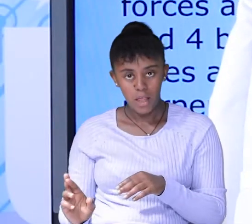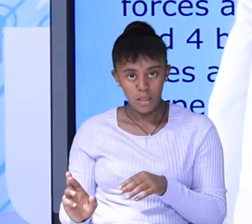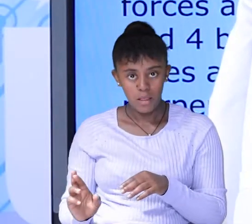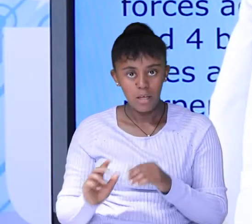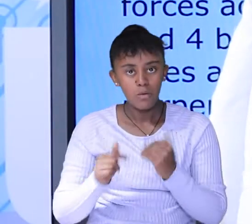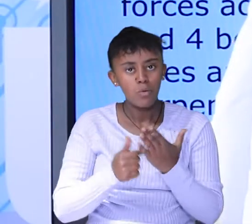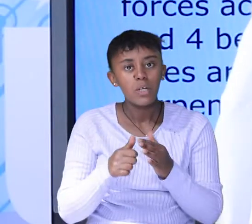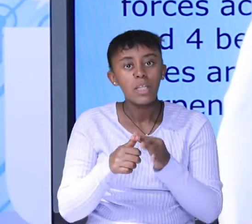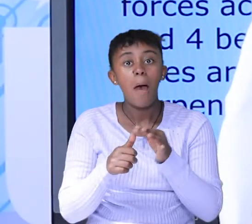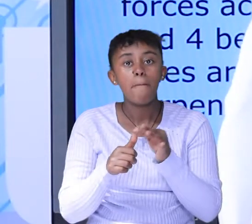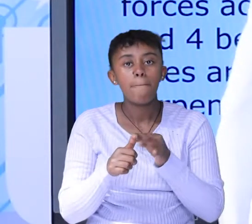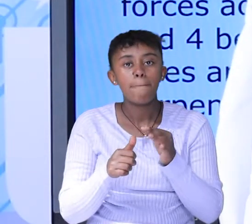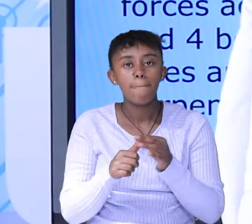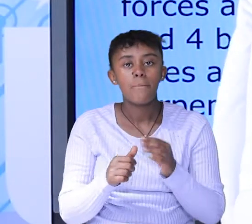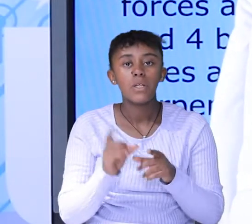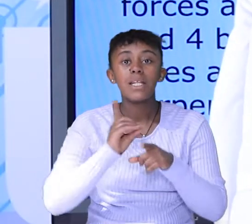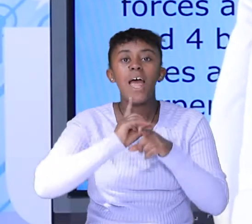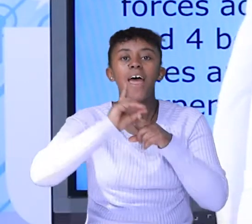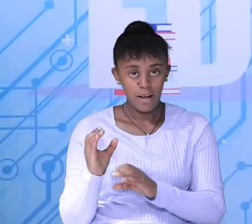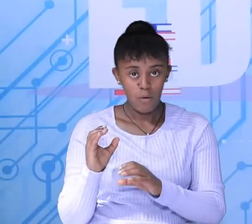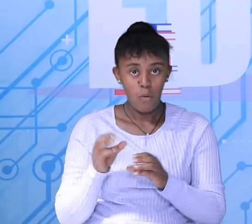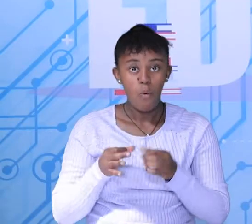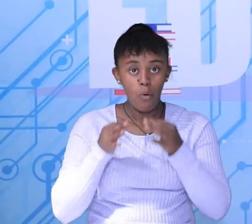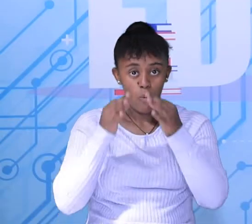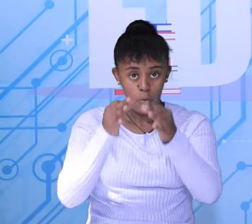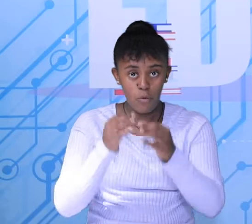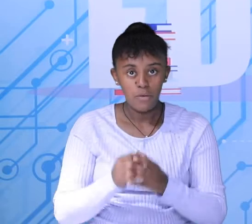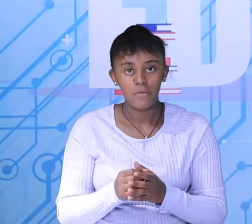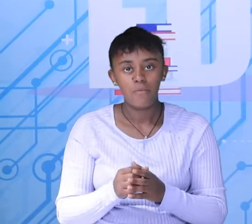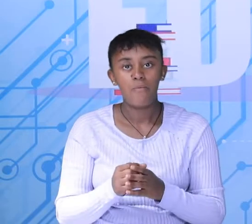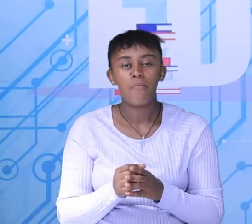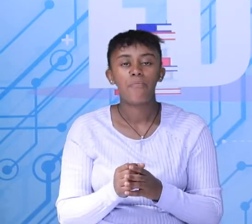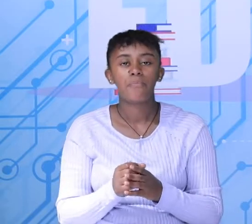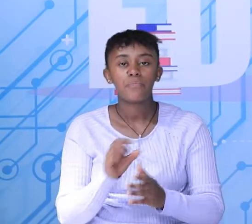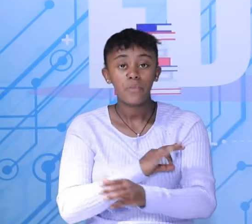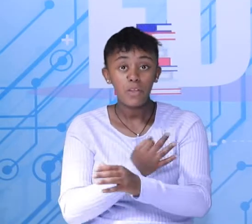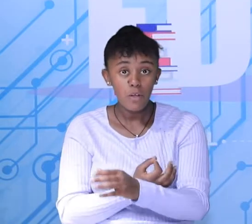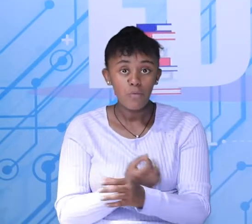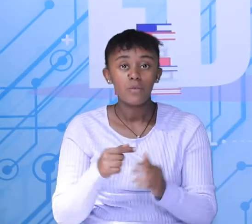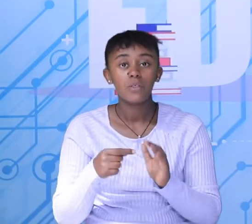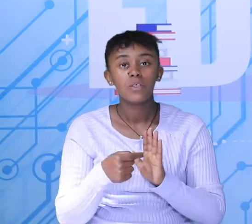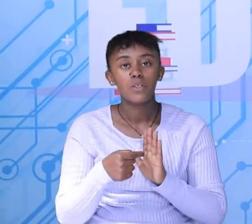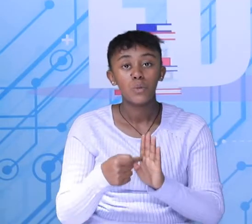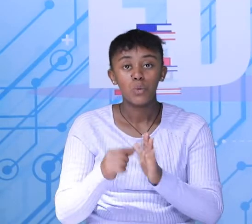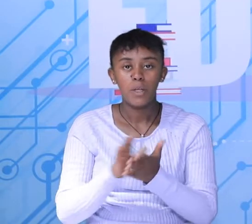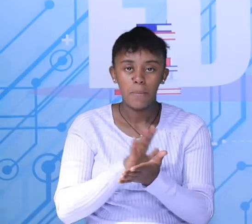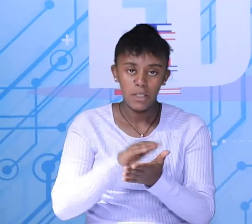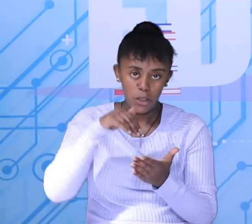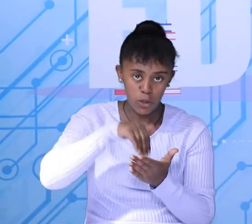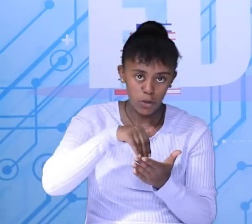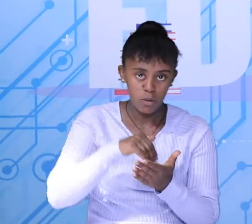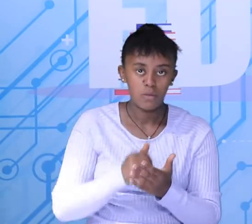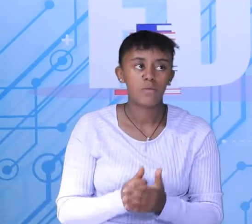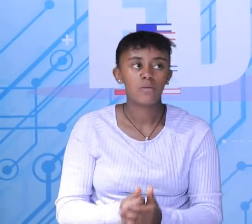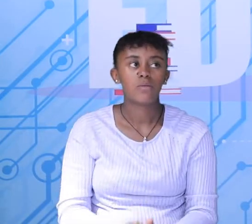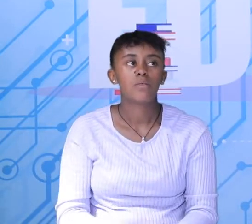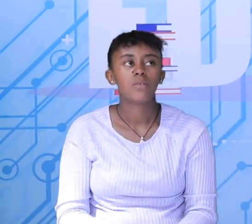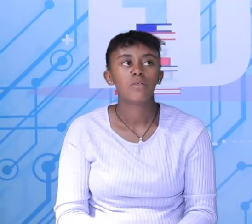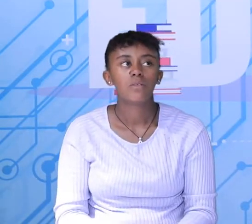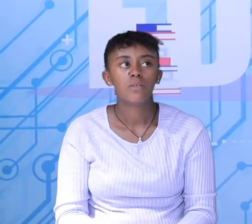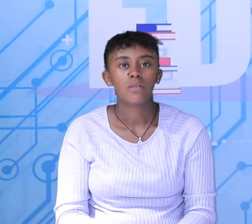length is given to be 6 centimeter, so 6 times 10 to the power of minus 2 meter. The